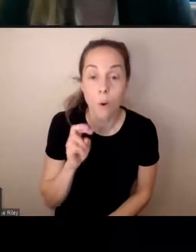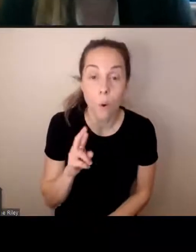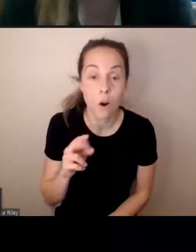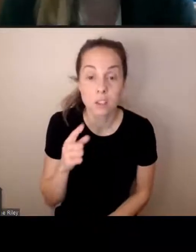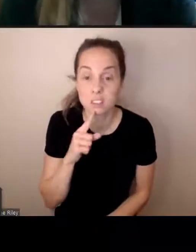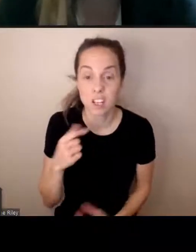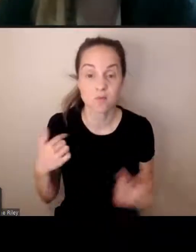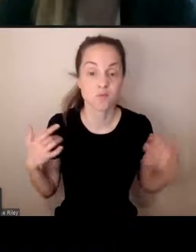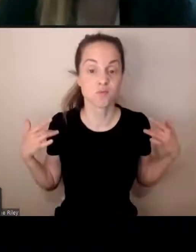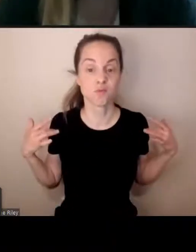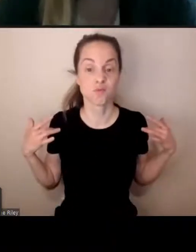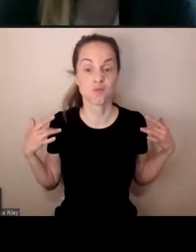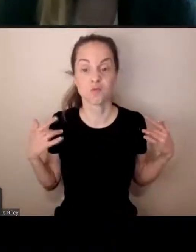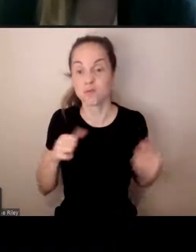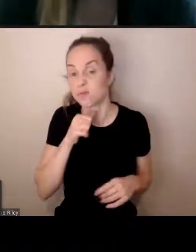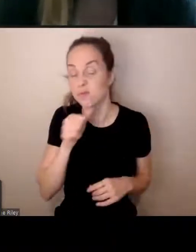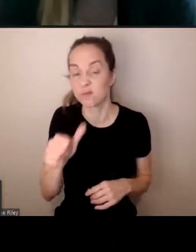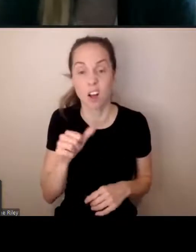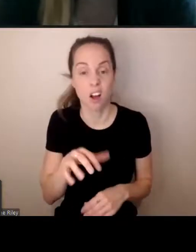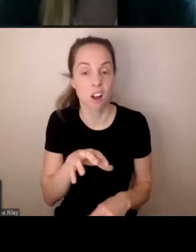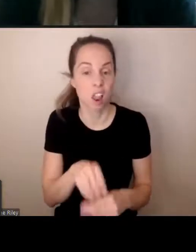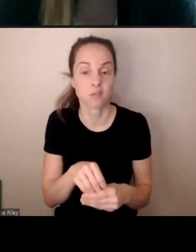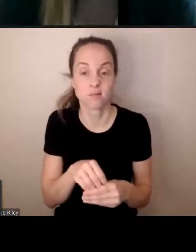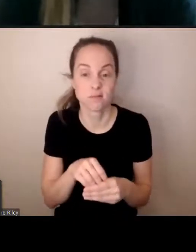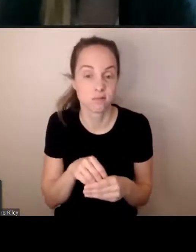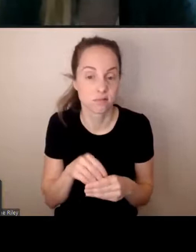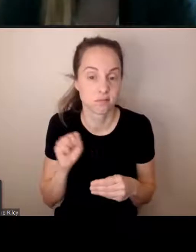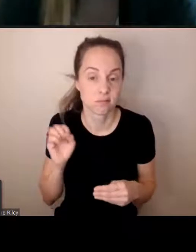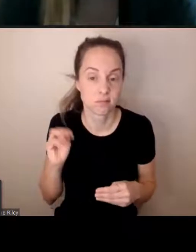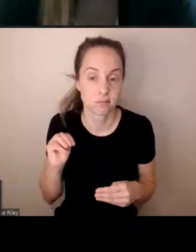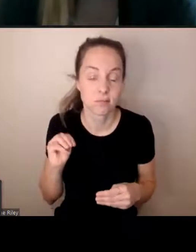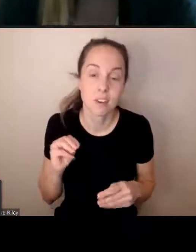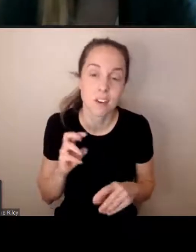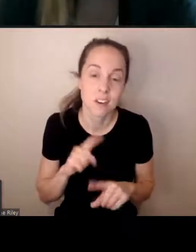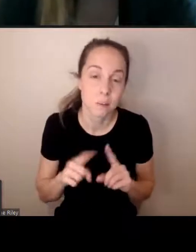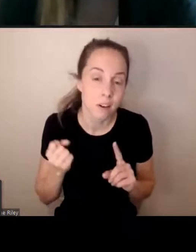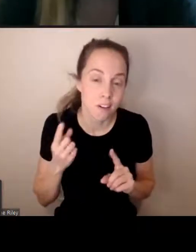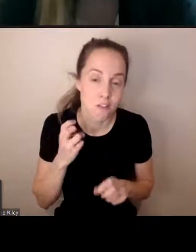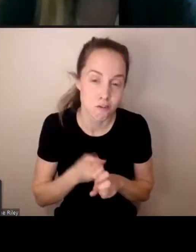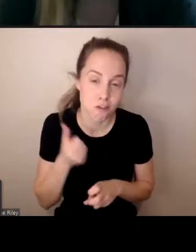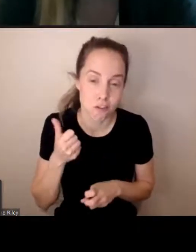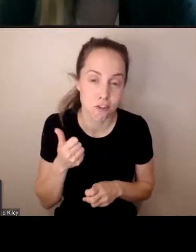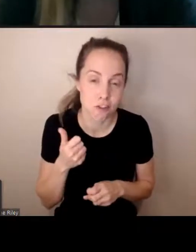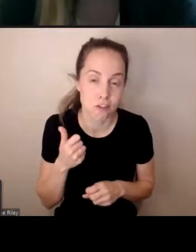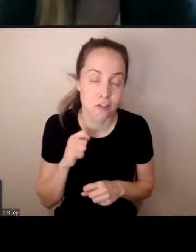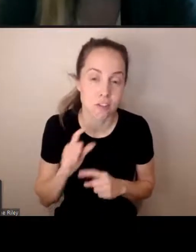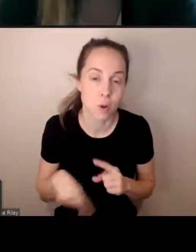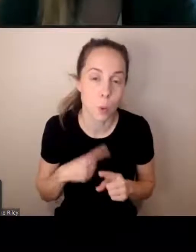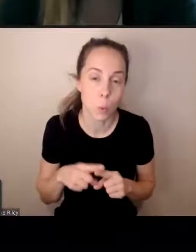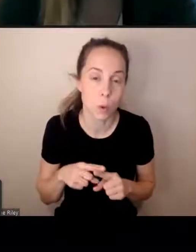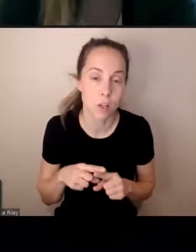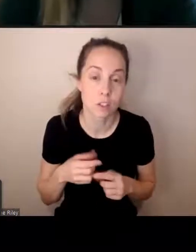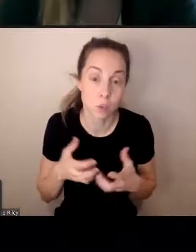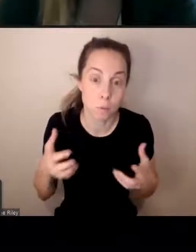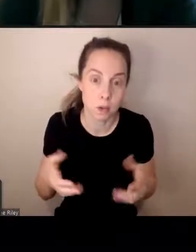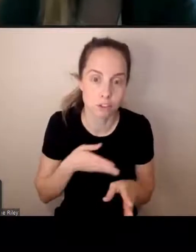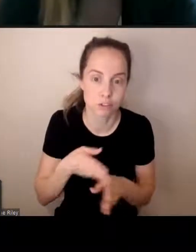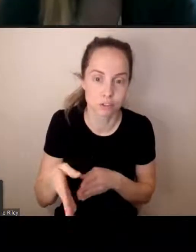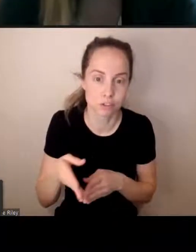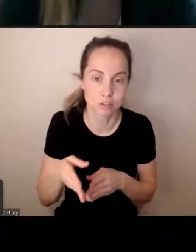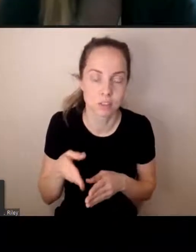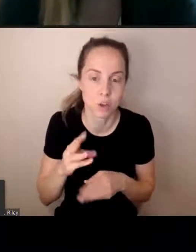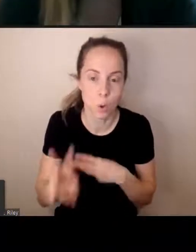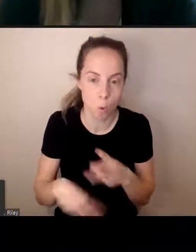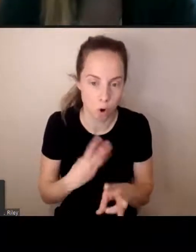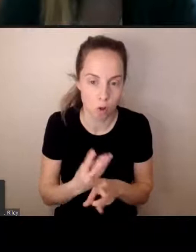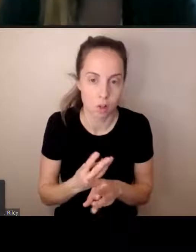just think it's harder and harder over time, as so much of the professional world is playing out on social media. Like, I tell my staff, a lot of